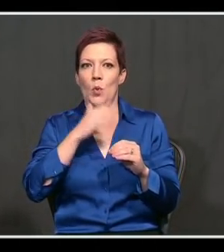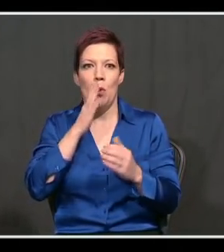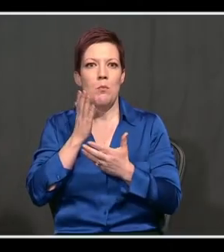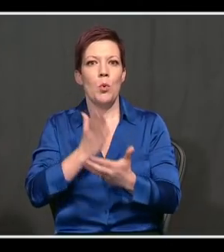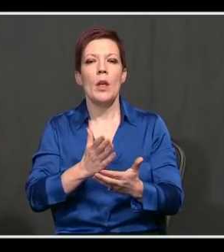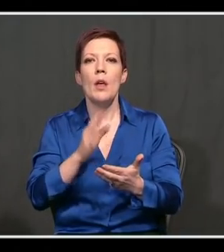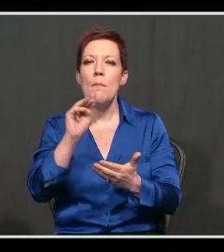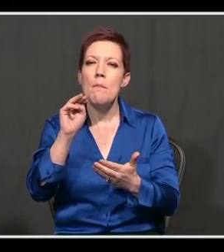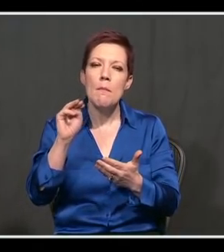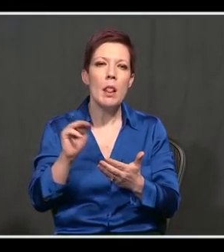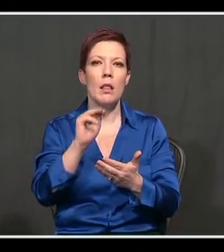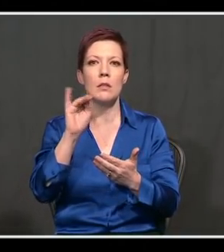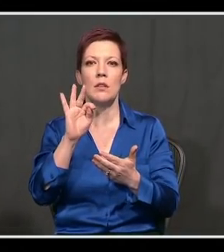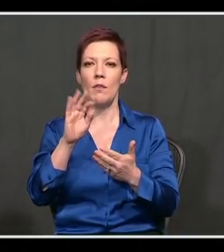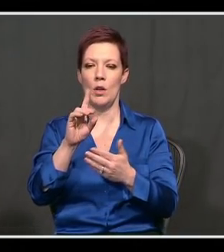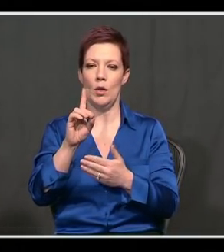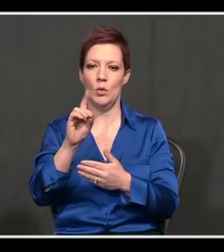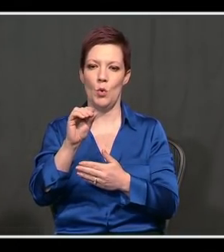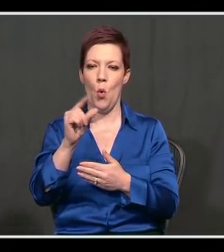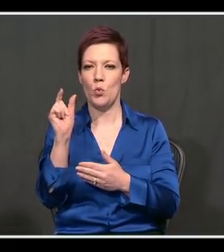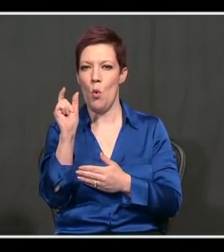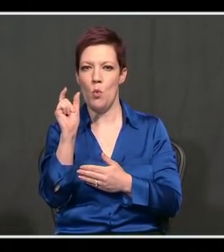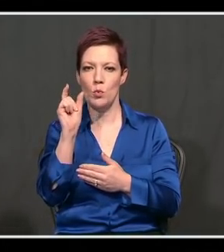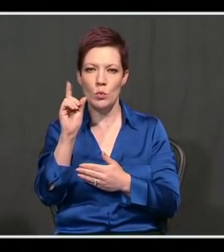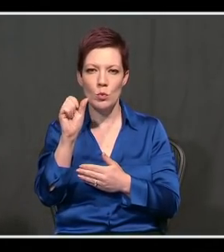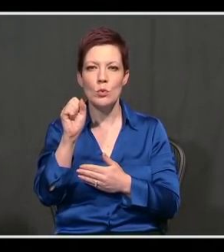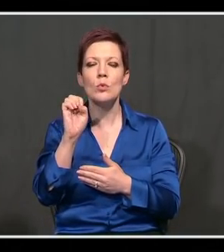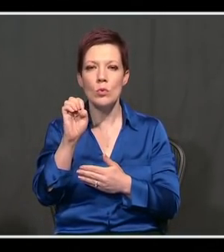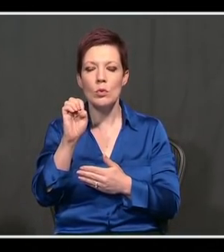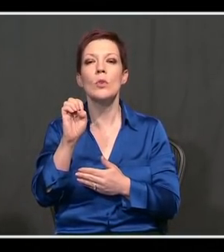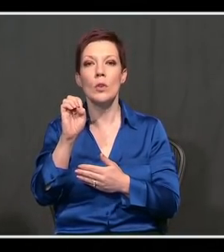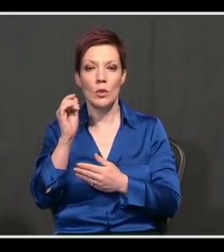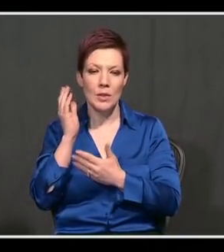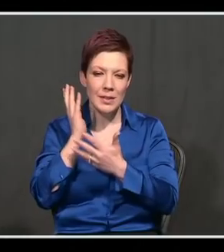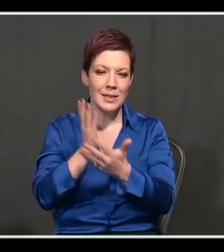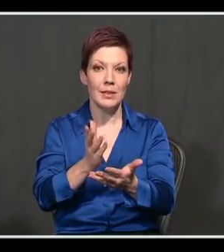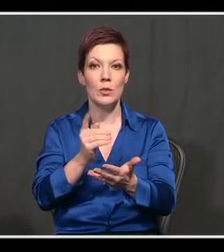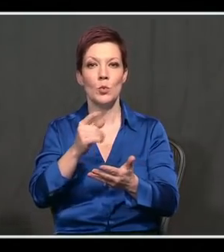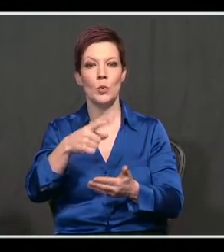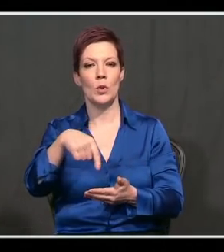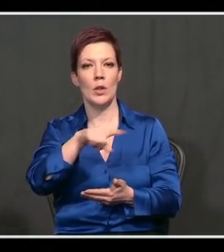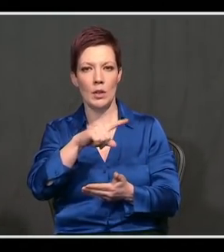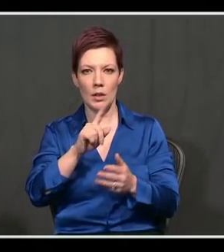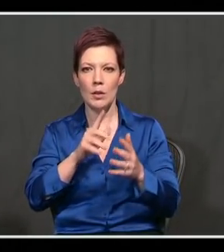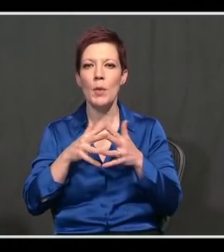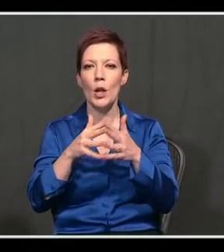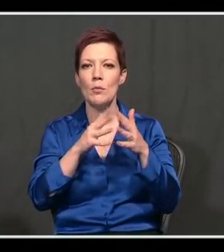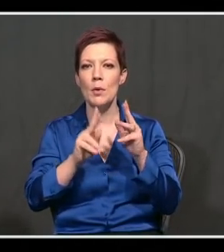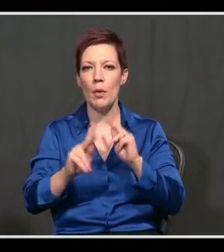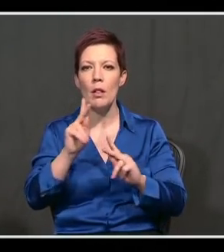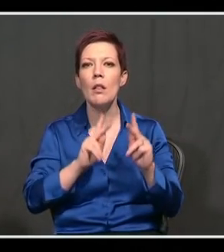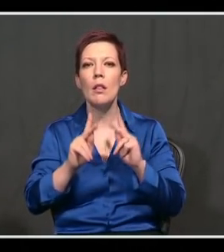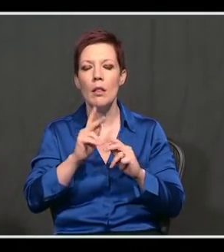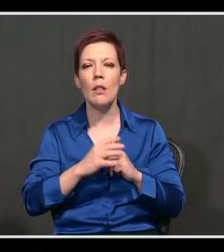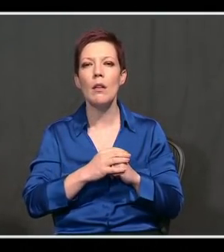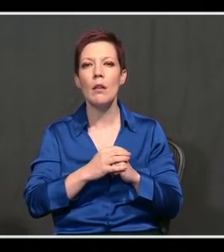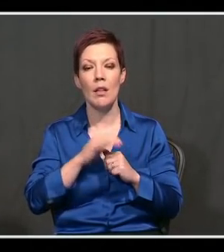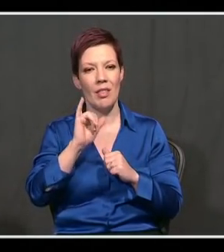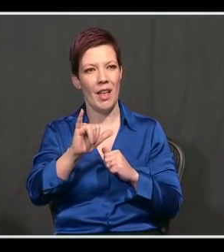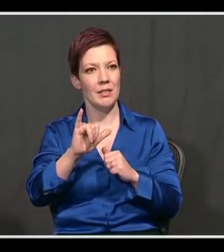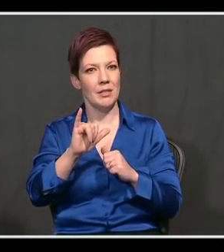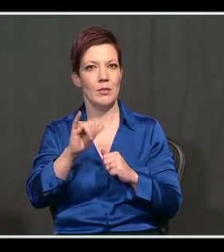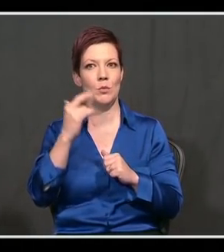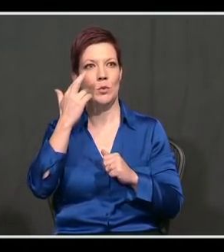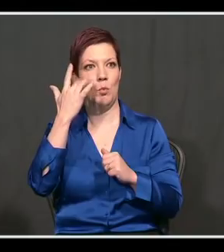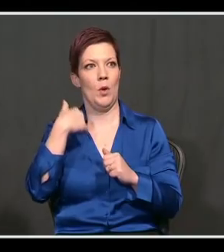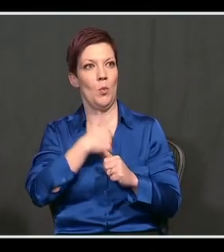vaccines safe and effective to the American people before year end was impossible. This was the principal reason today why we are where we